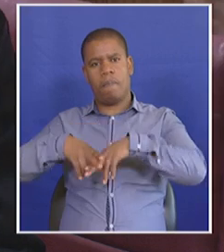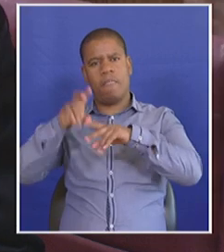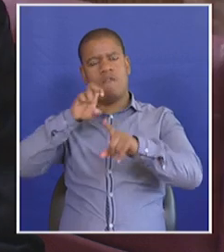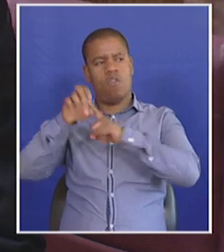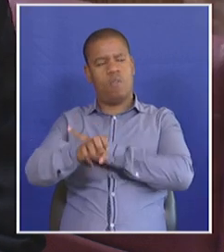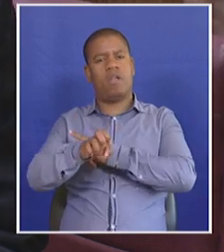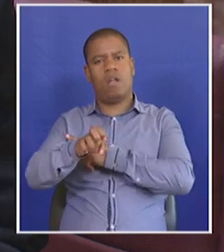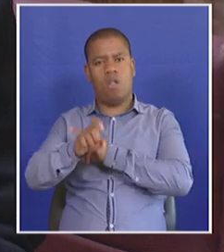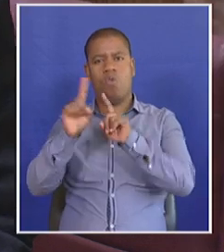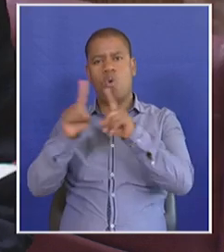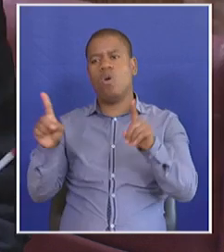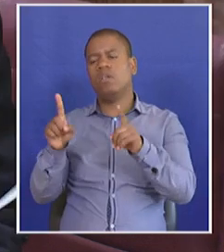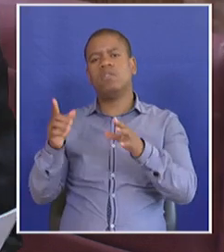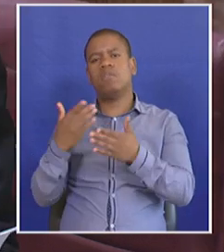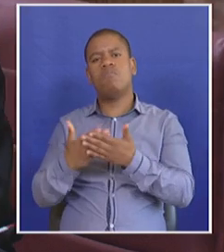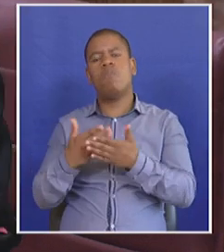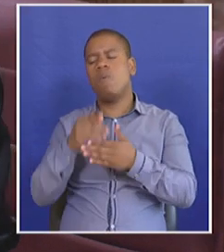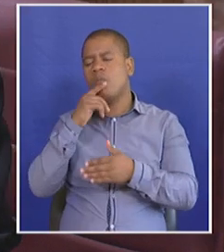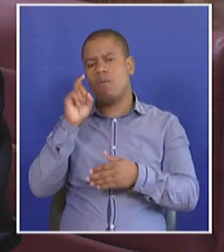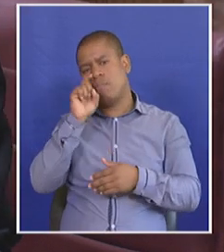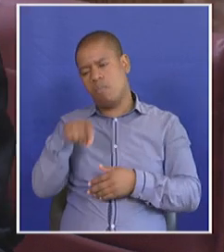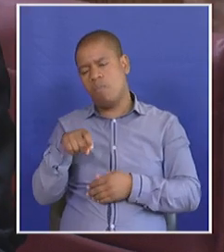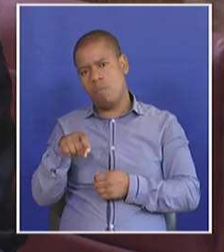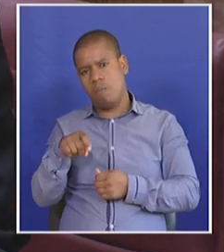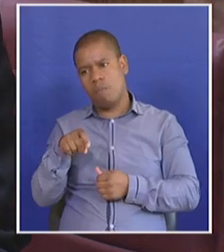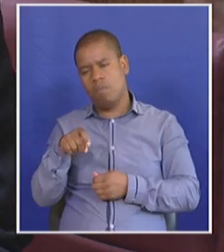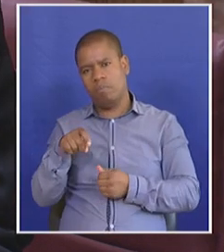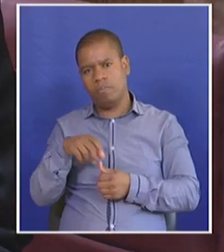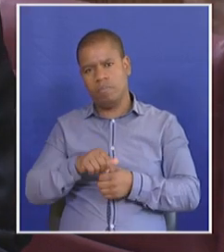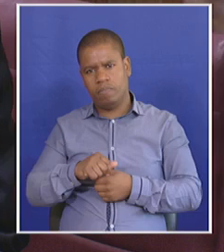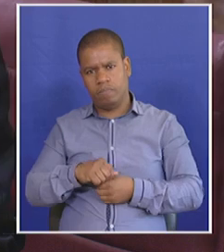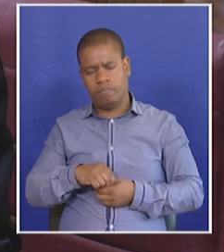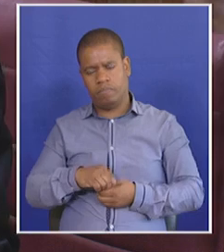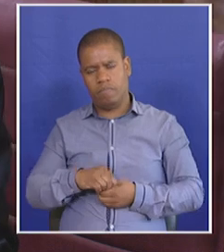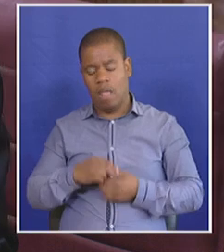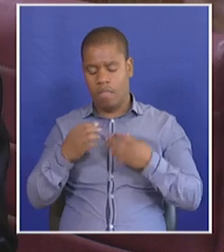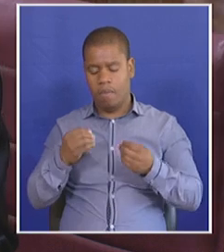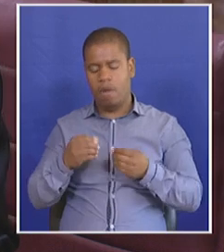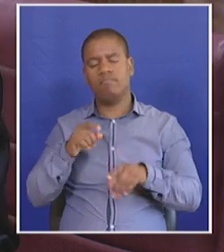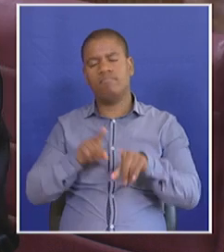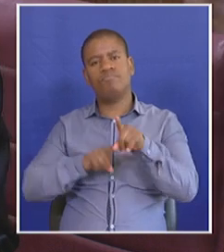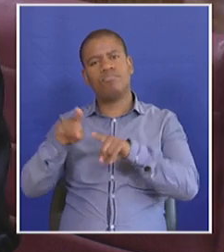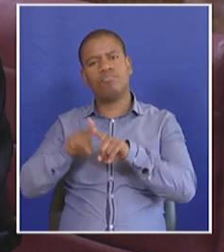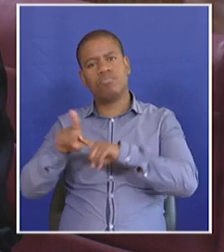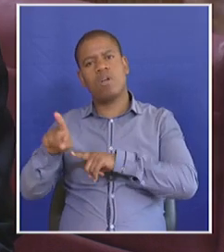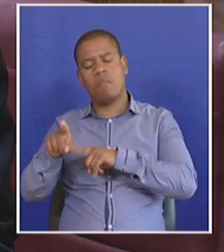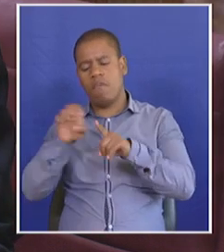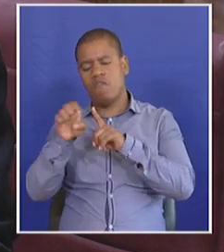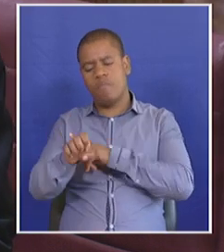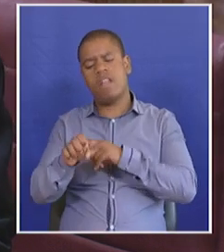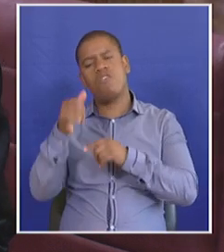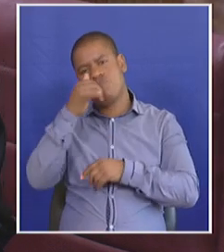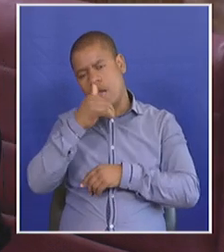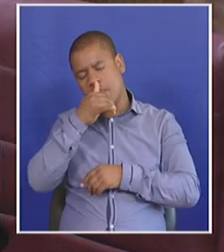just green hawks, but all environmental crimes, I've been informed that the number of convictions on environmental crimes amounted